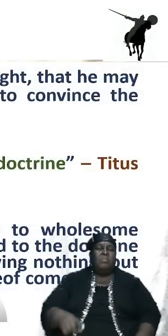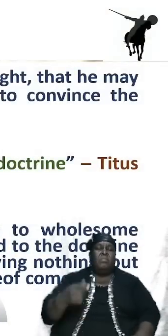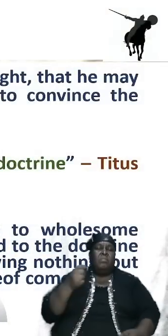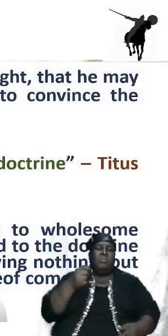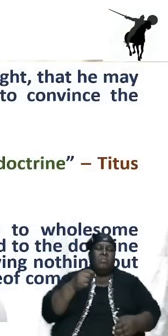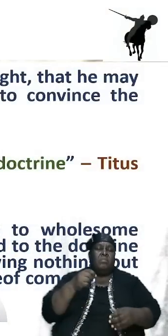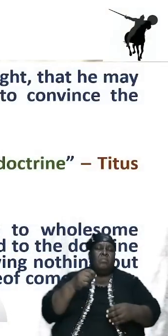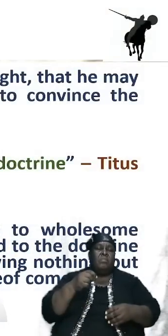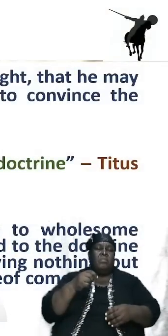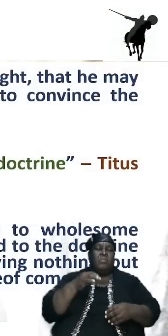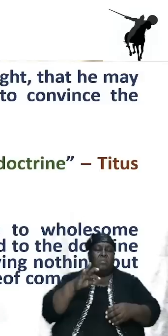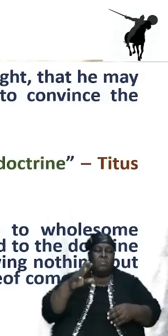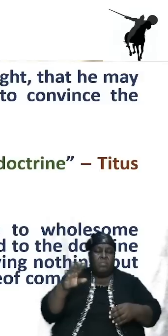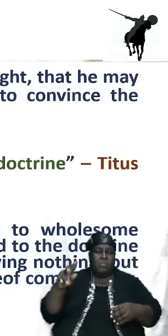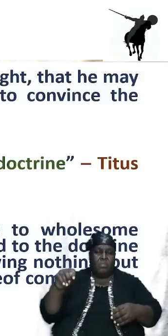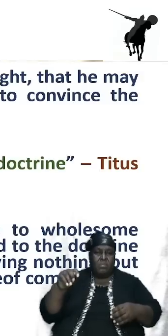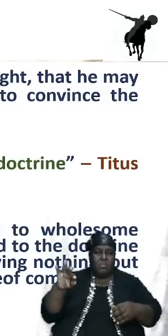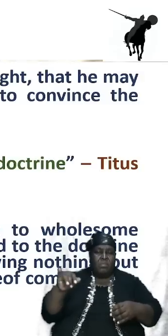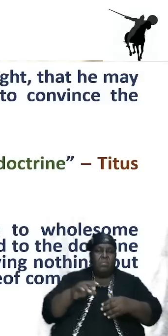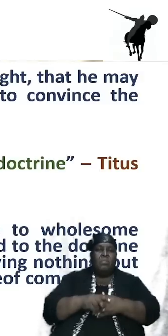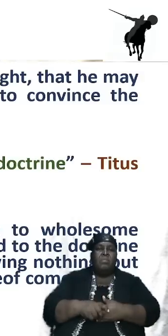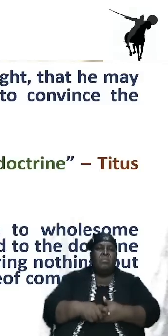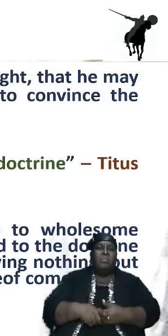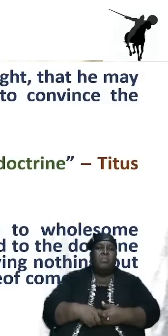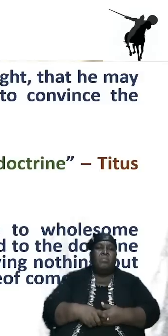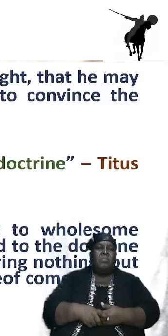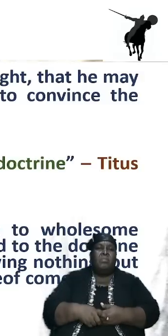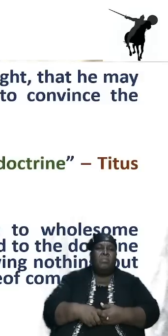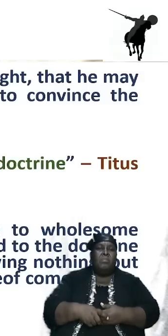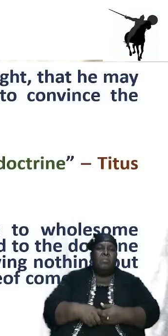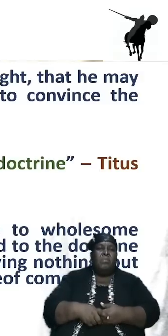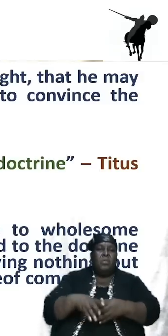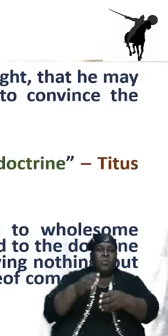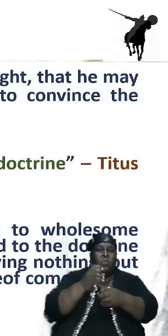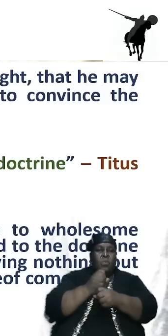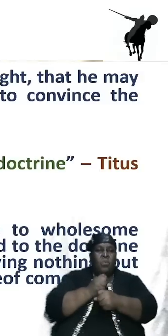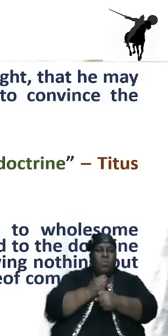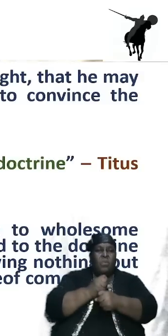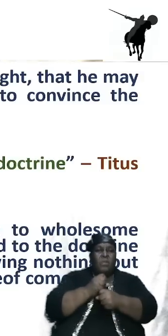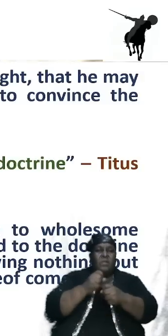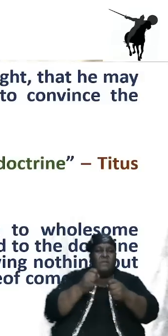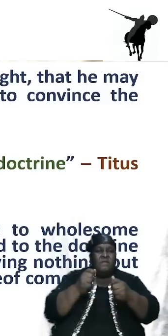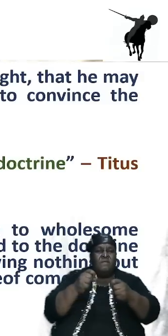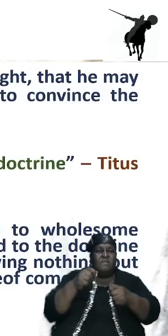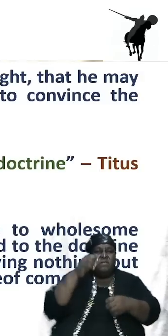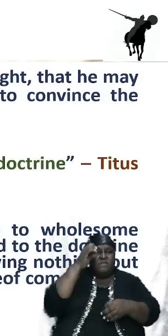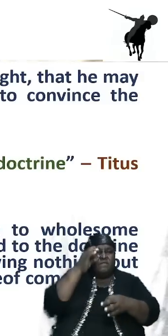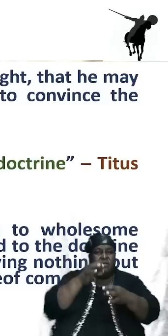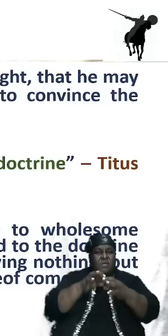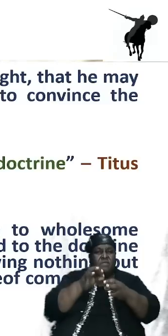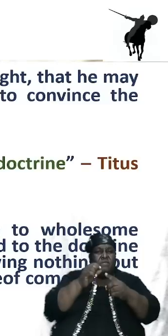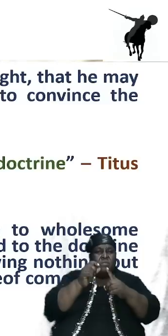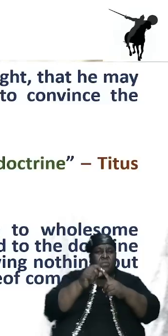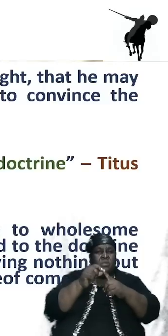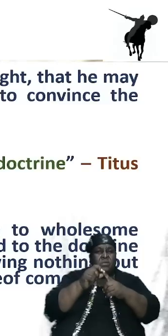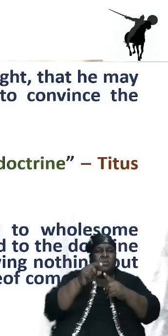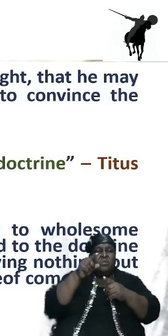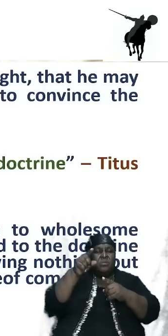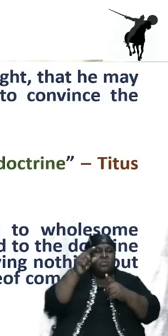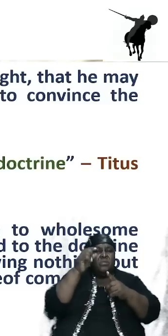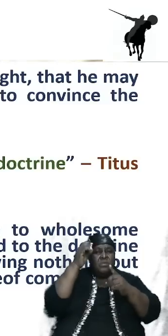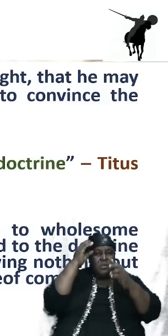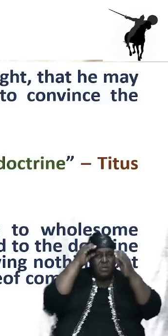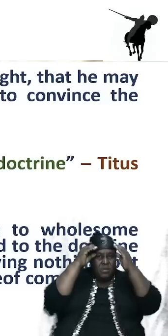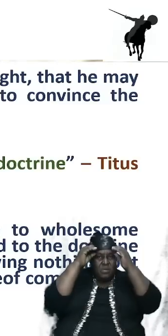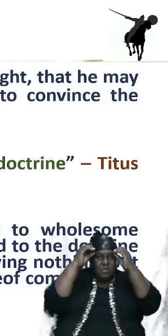6 verses 3 to 4. It says, holding fast the faithful word as he had been taught, that